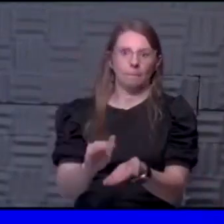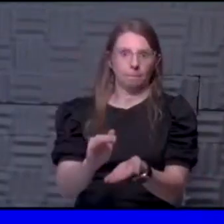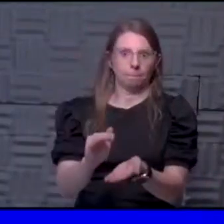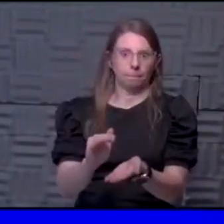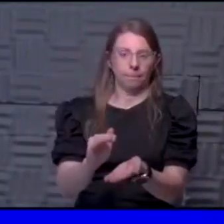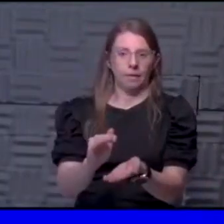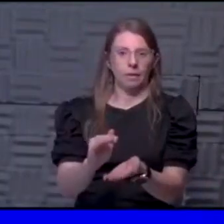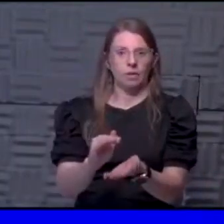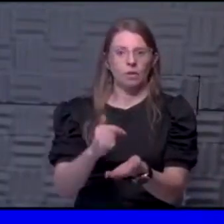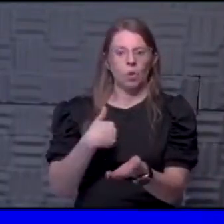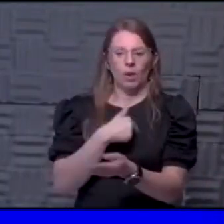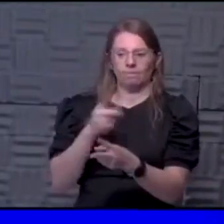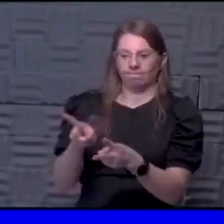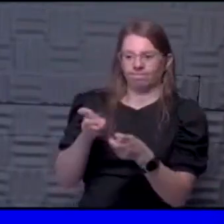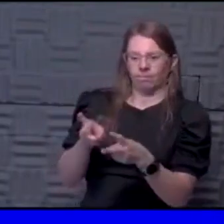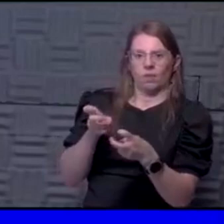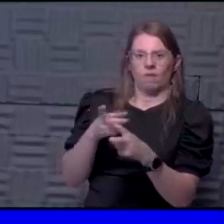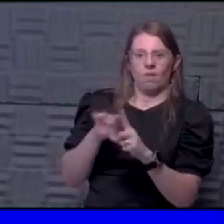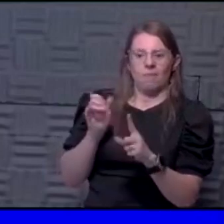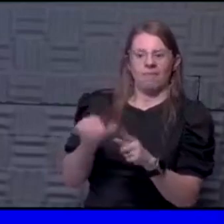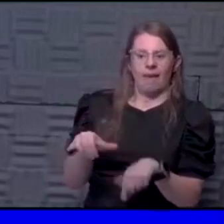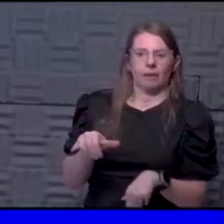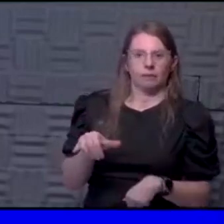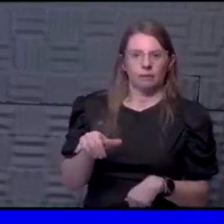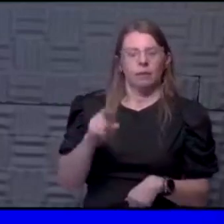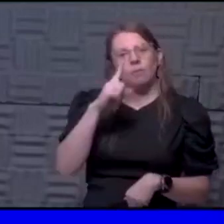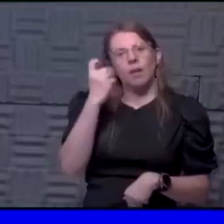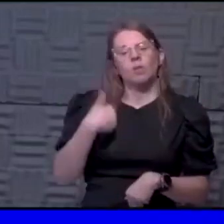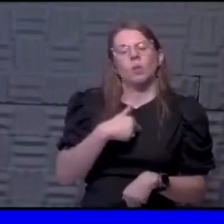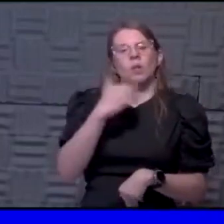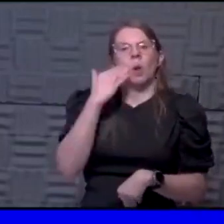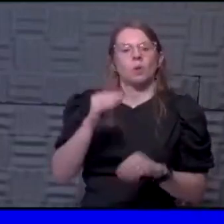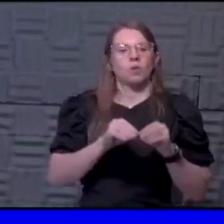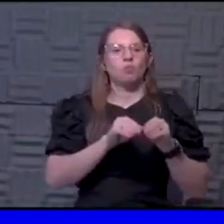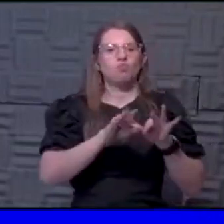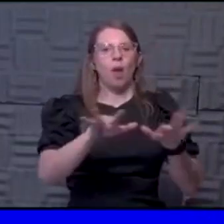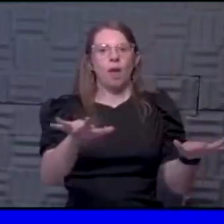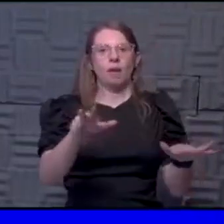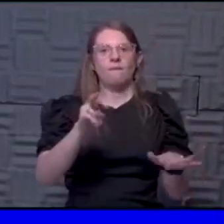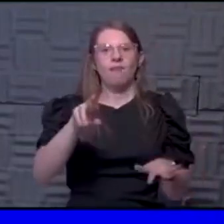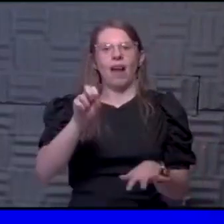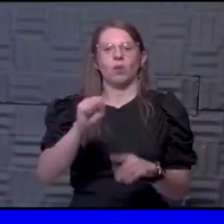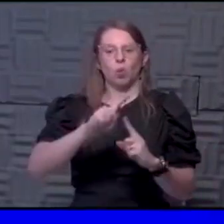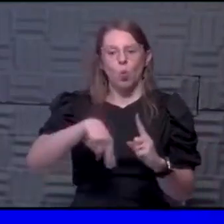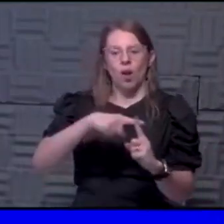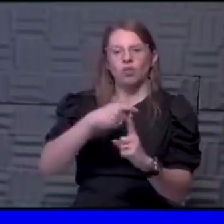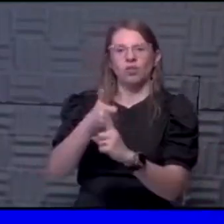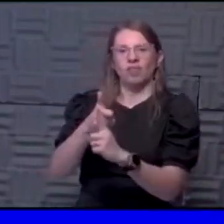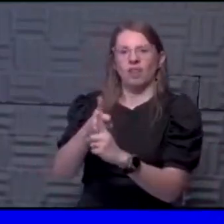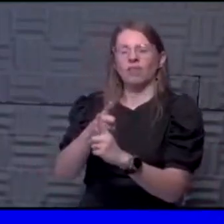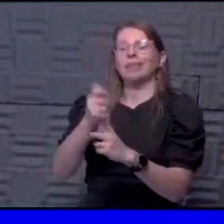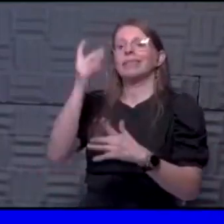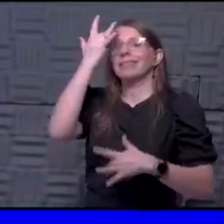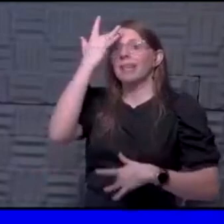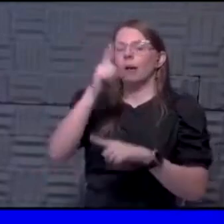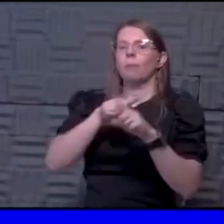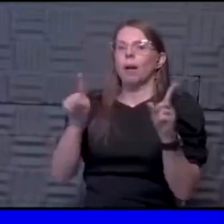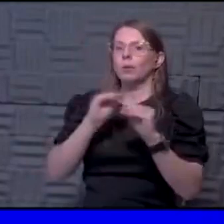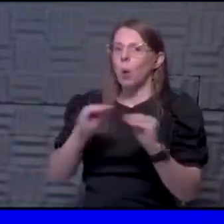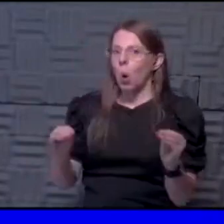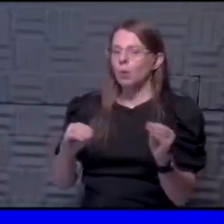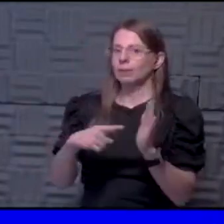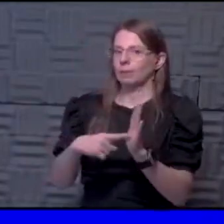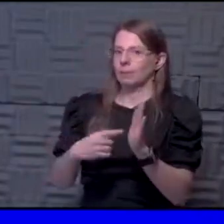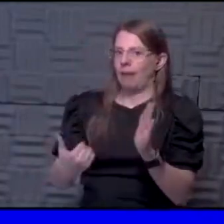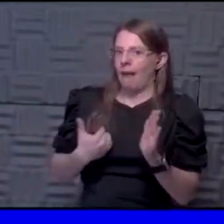are extrapolating from that, because we know that you spread a lot of the virus when you are asymptomatic. We know that was a large mode